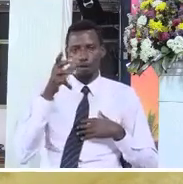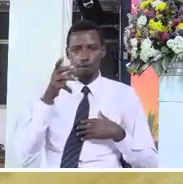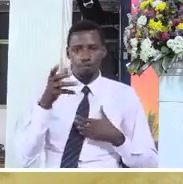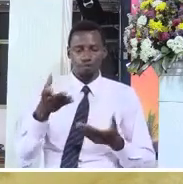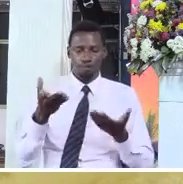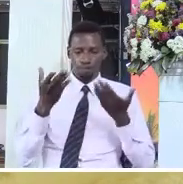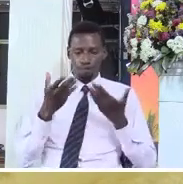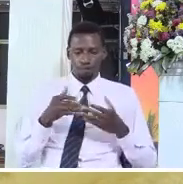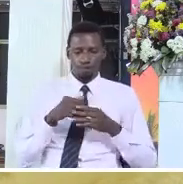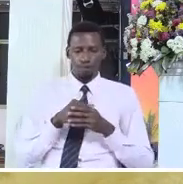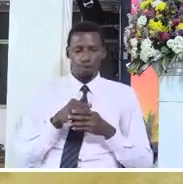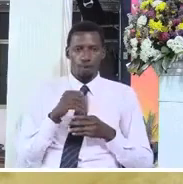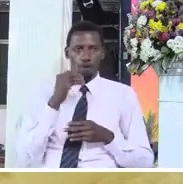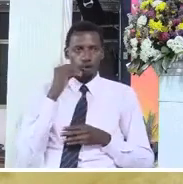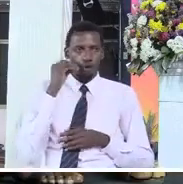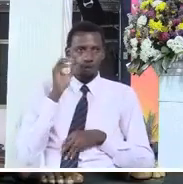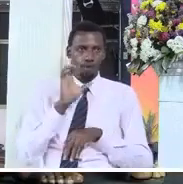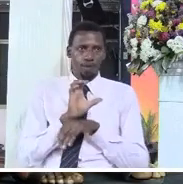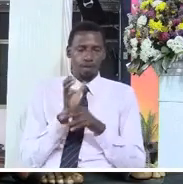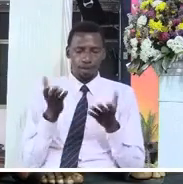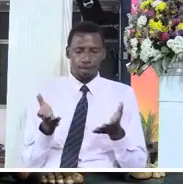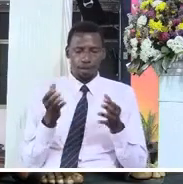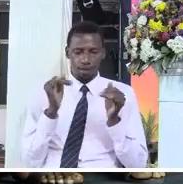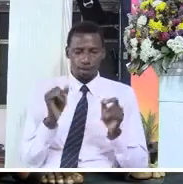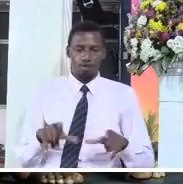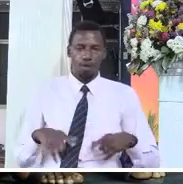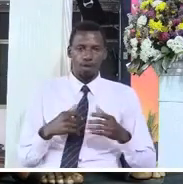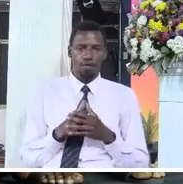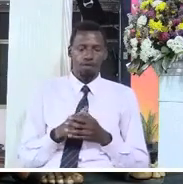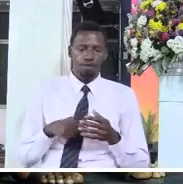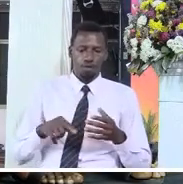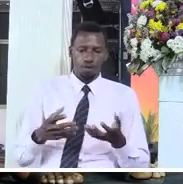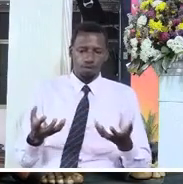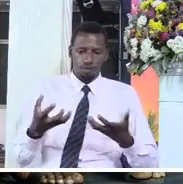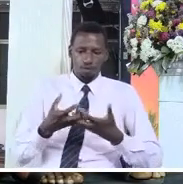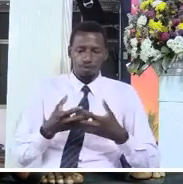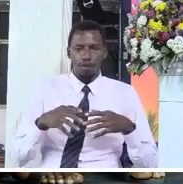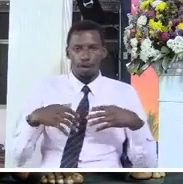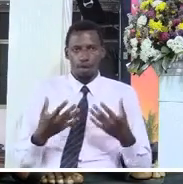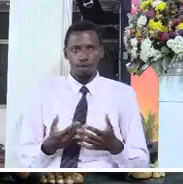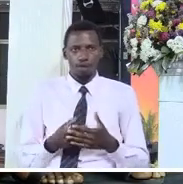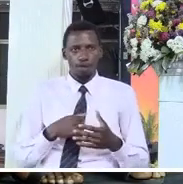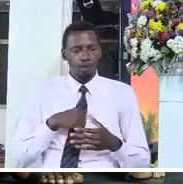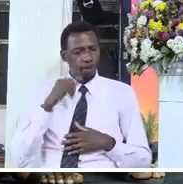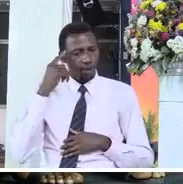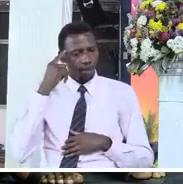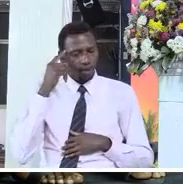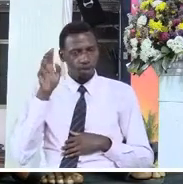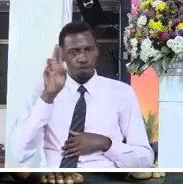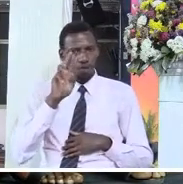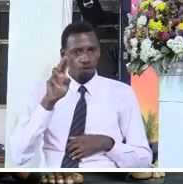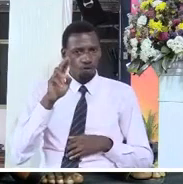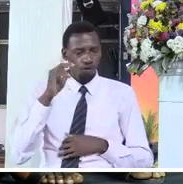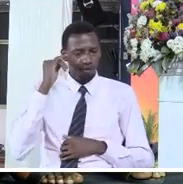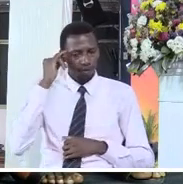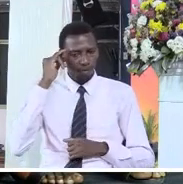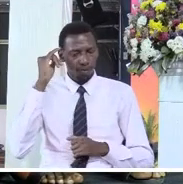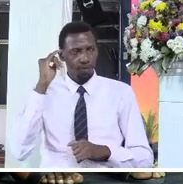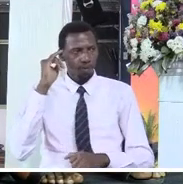the local church here in Newlife. And so, how are we going to be integrated? I think I will use the analogy of